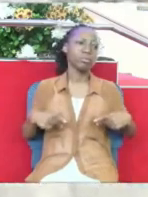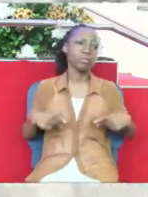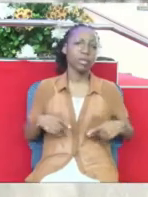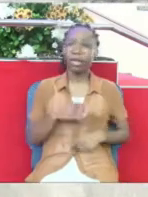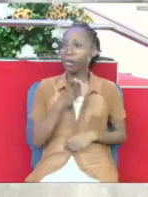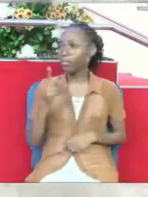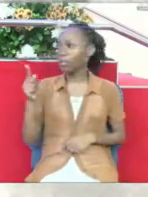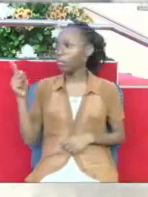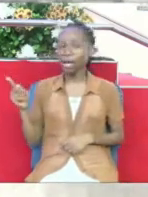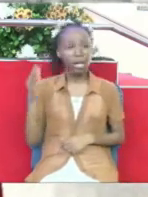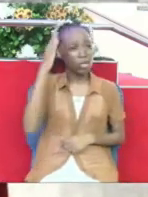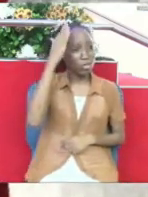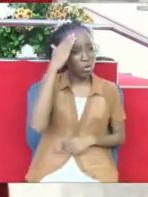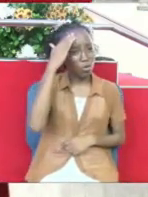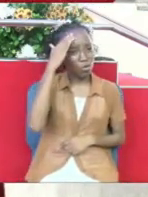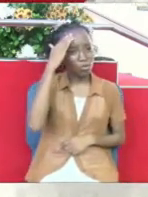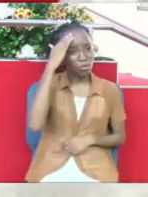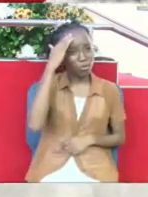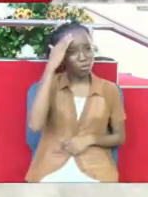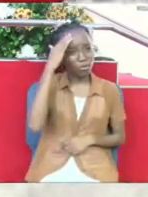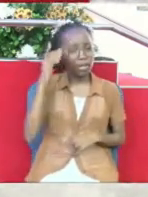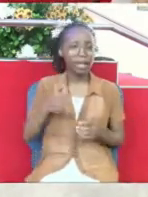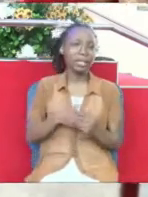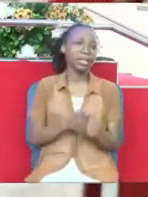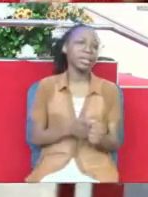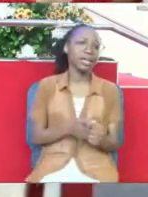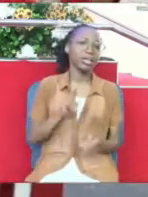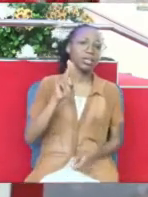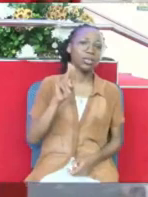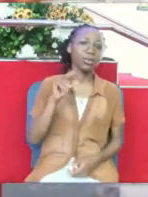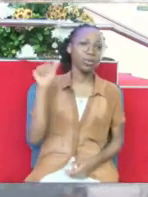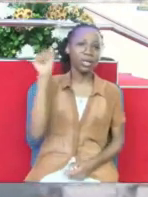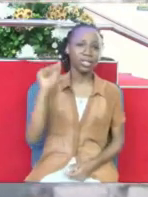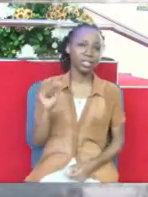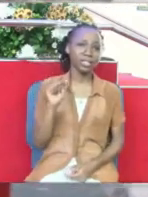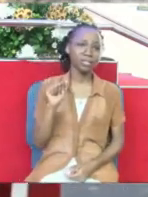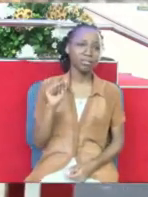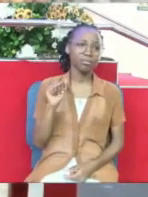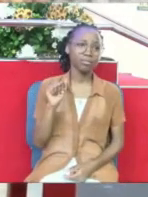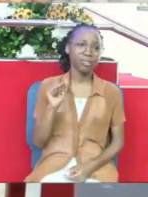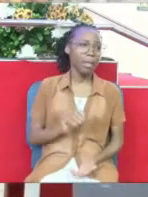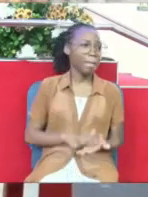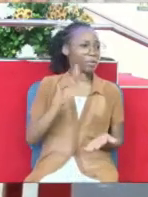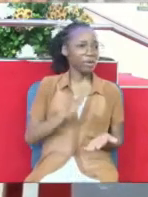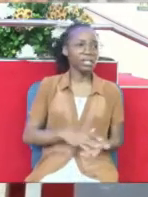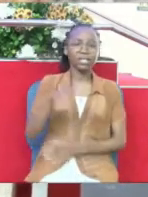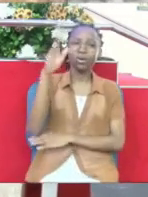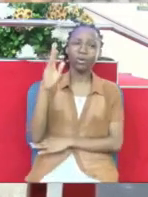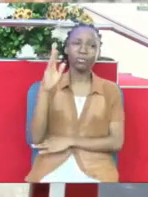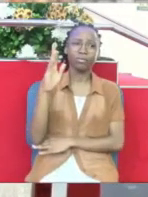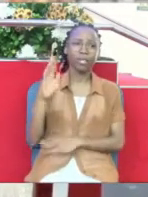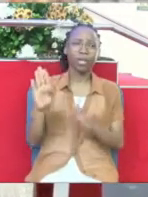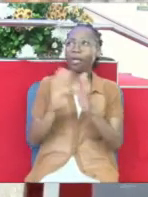ni wangapi wanamjua Obama tukizingatia hayo? Sasa hakuna mtu. Bwana asifiwe. Amen. Now the Bible says that those who